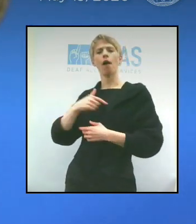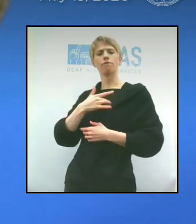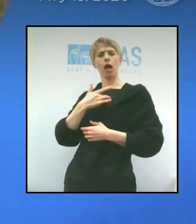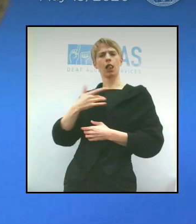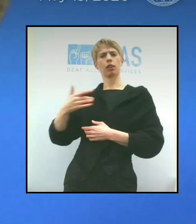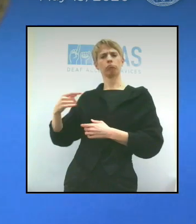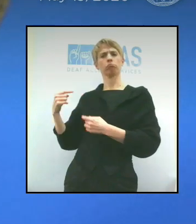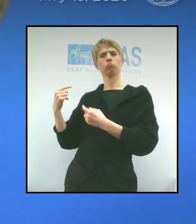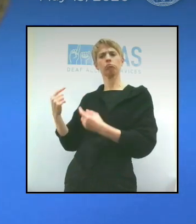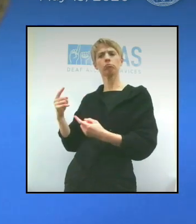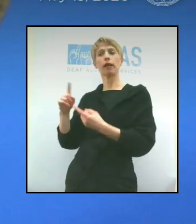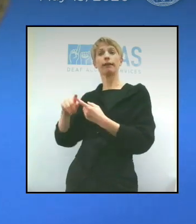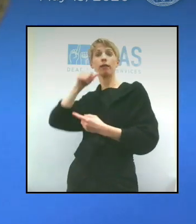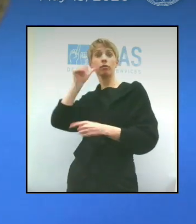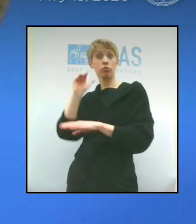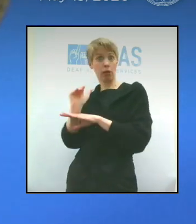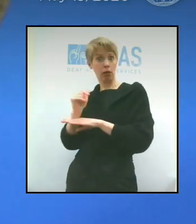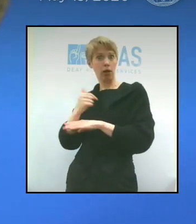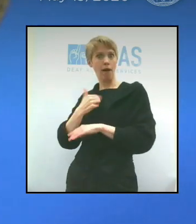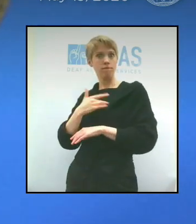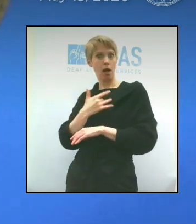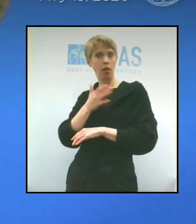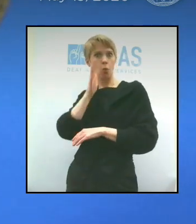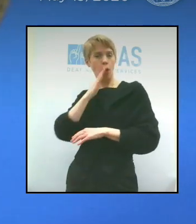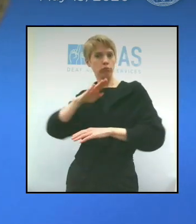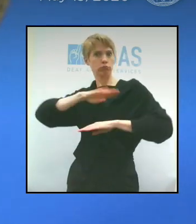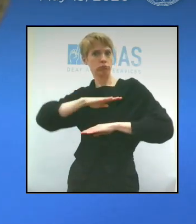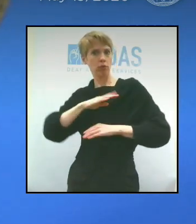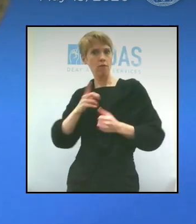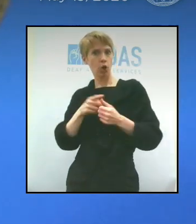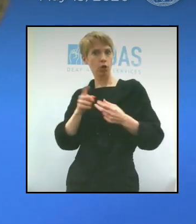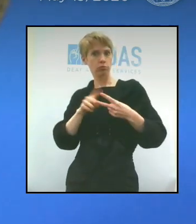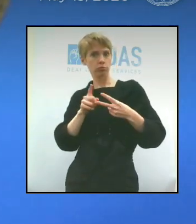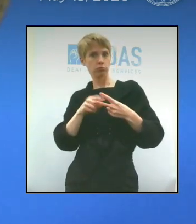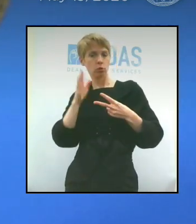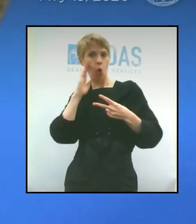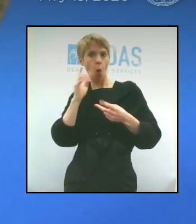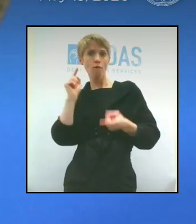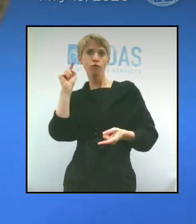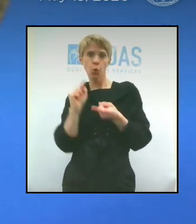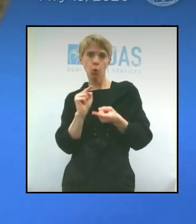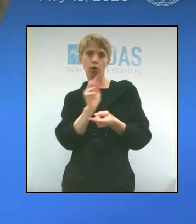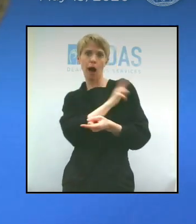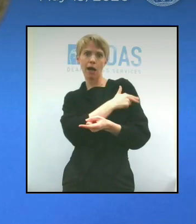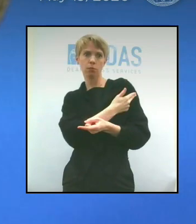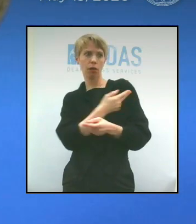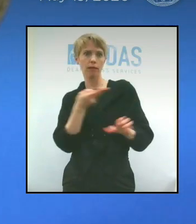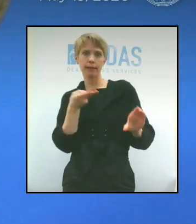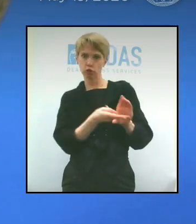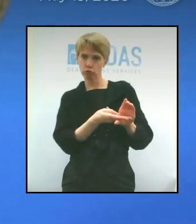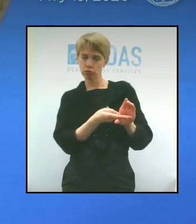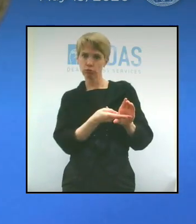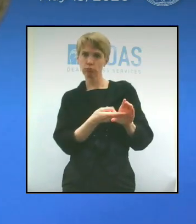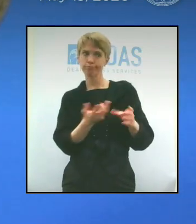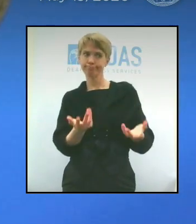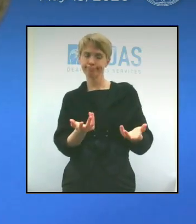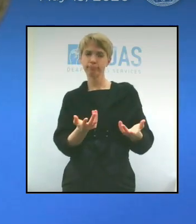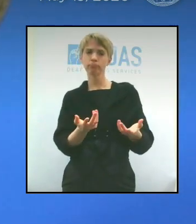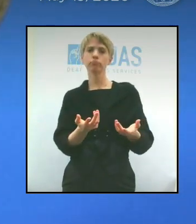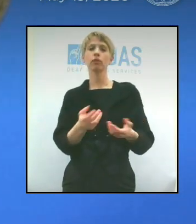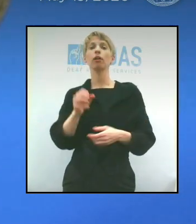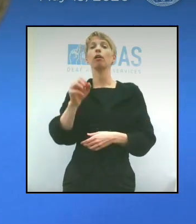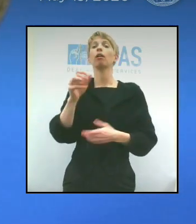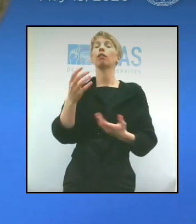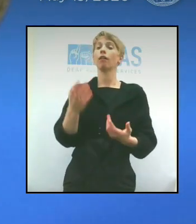were trending in the right direction to meet the first criteria with regards to hospitalization declines. We have seen a decline in hospitalizations over